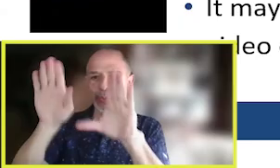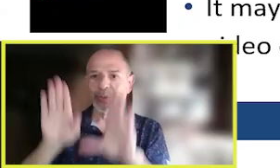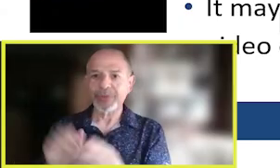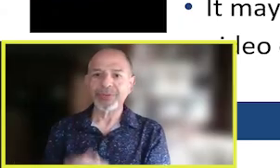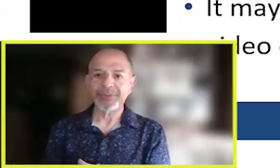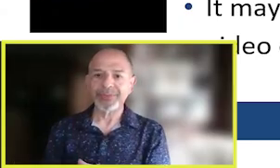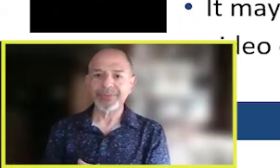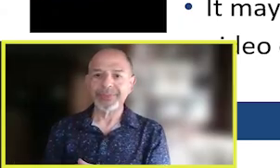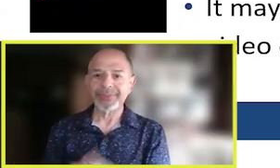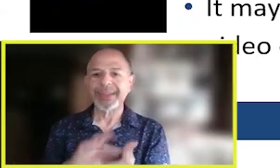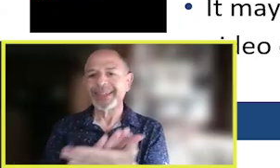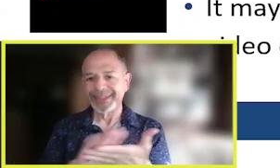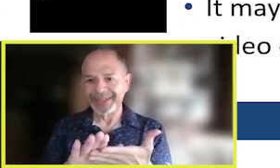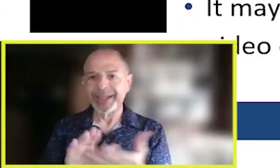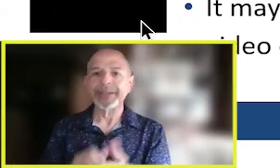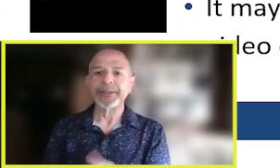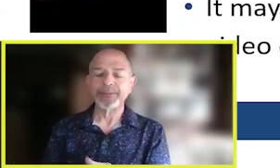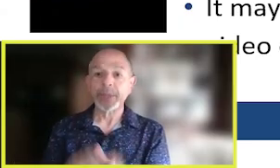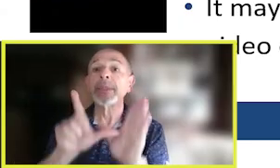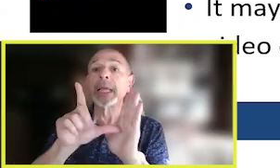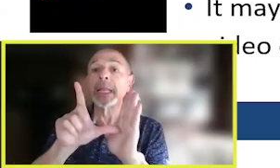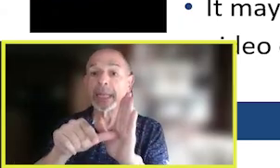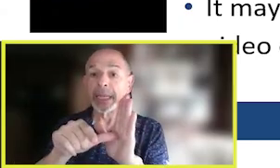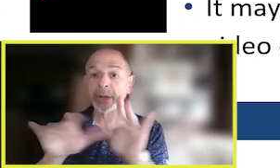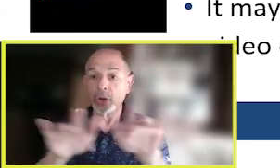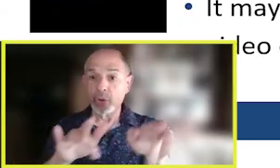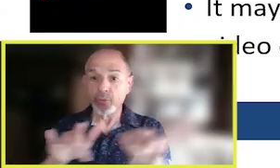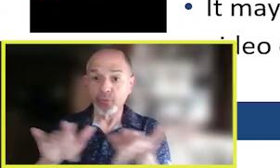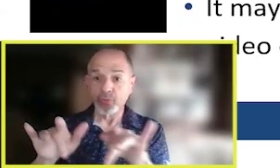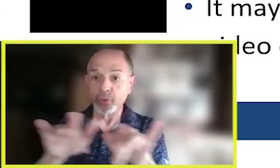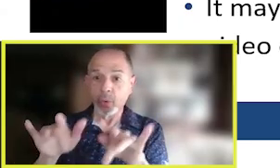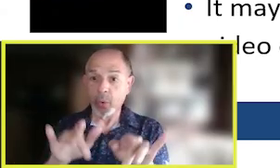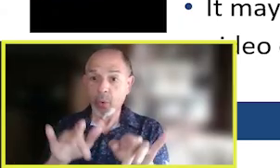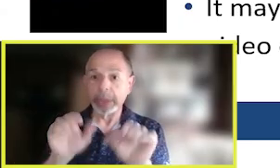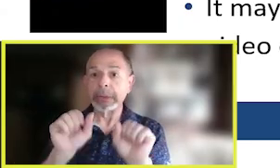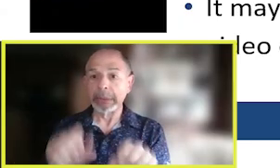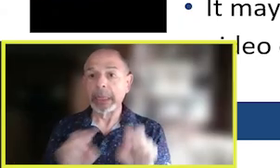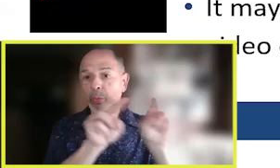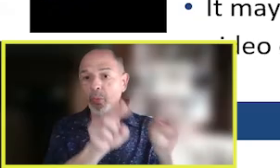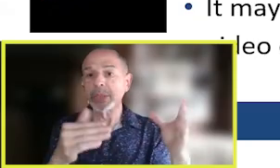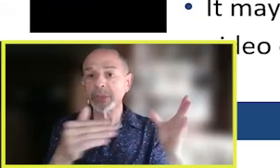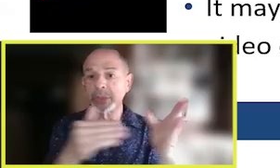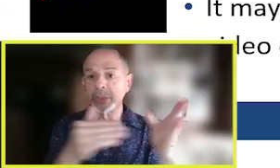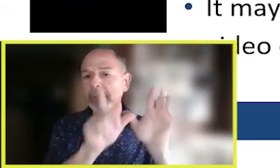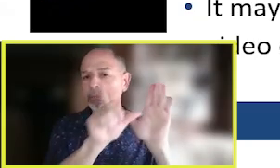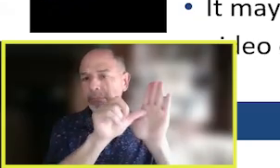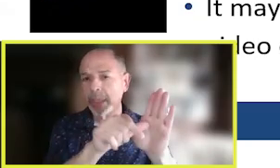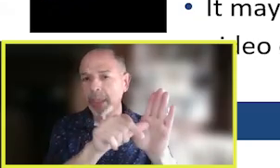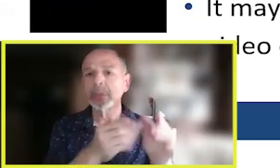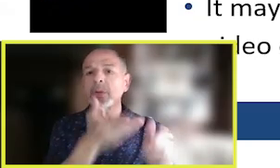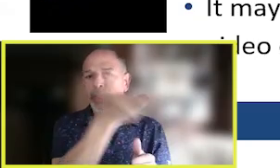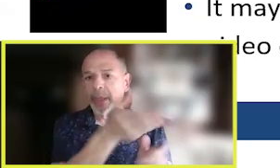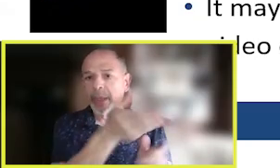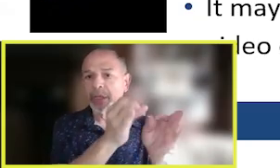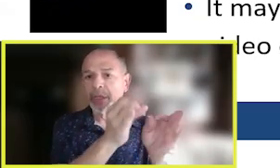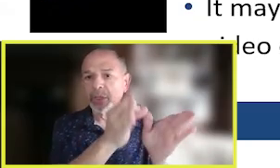very nice. You can see him on the recording too when it goes up on our website. He'll be there. Yeah. All right. So now the agenda's coming up.